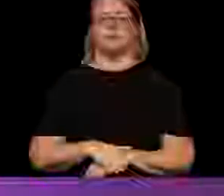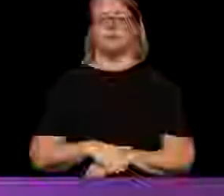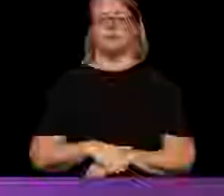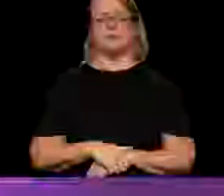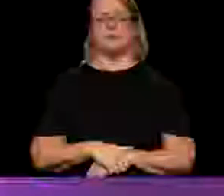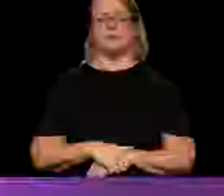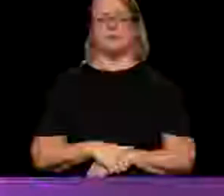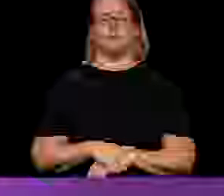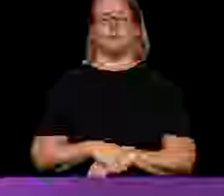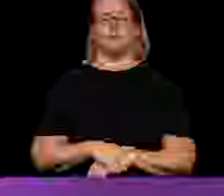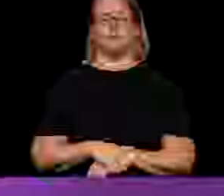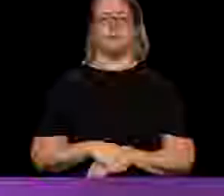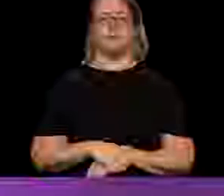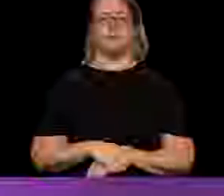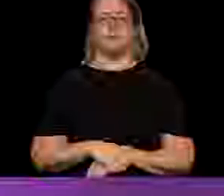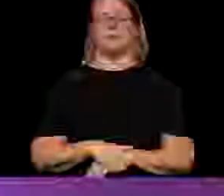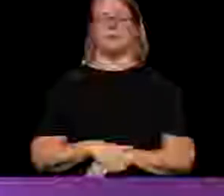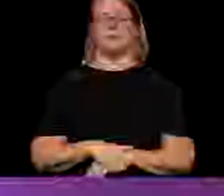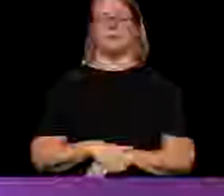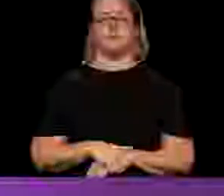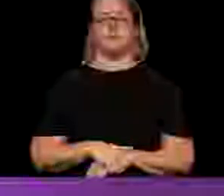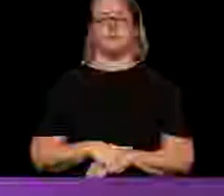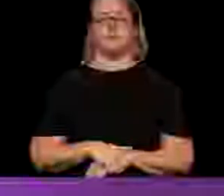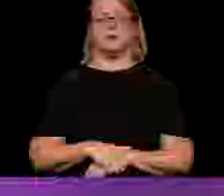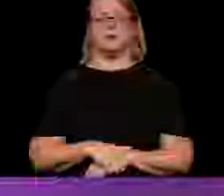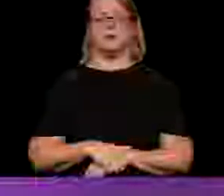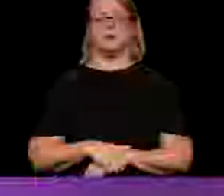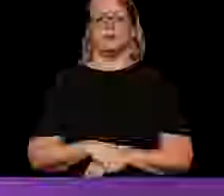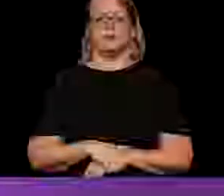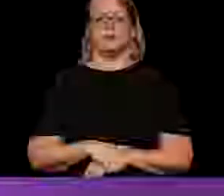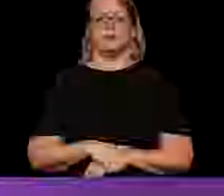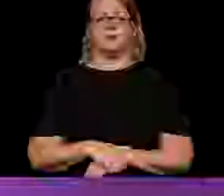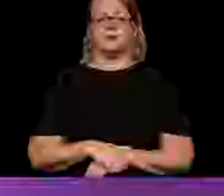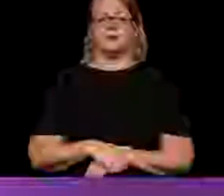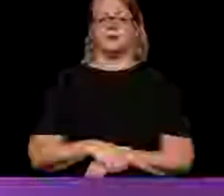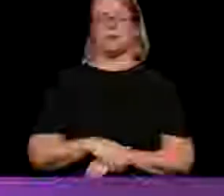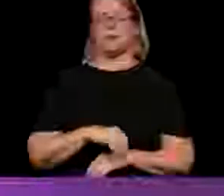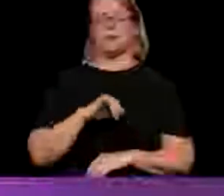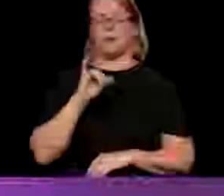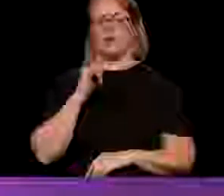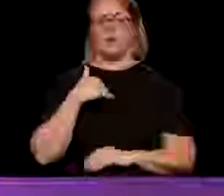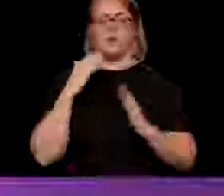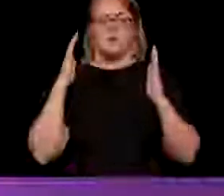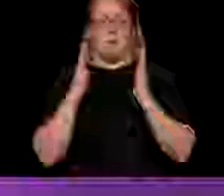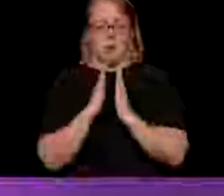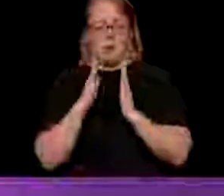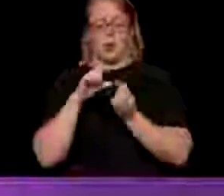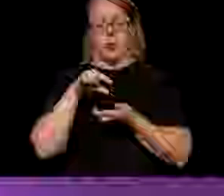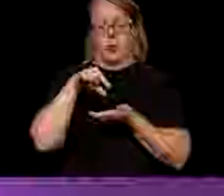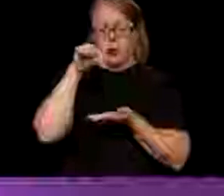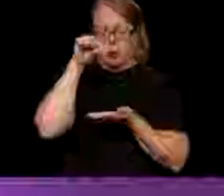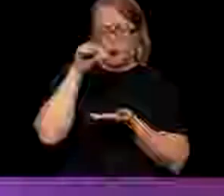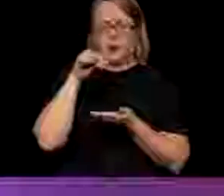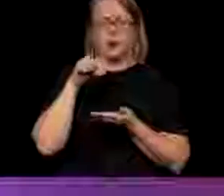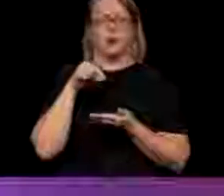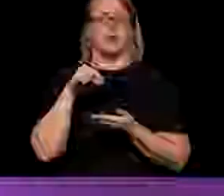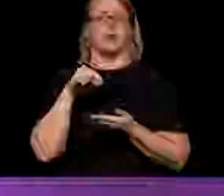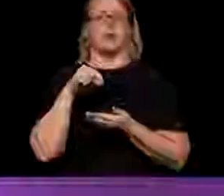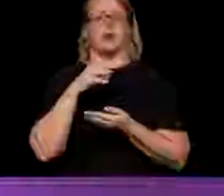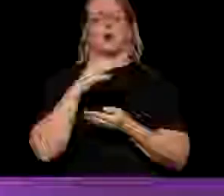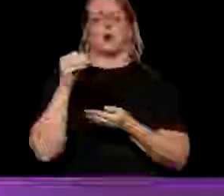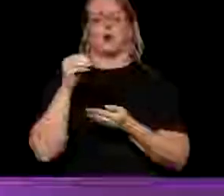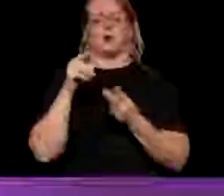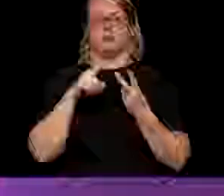the sister. Just helps me know which is which. And then you can use two round or pointy